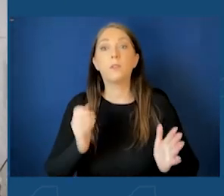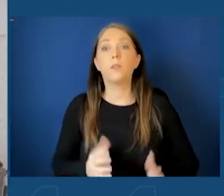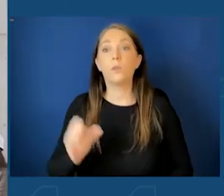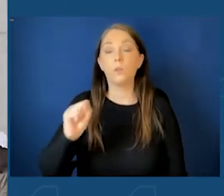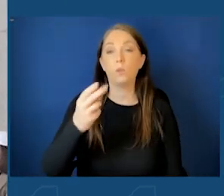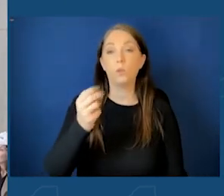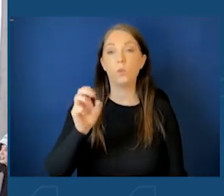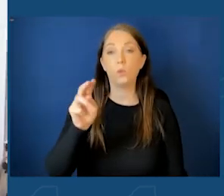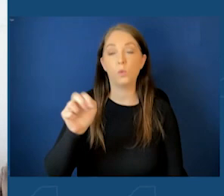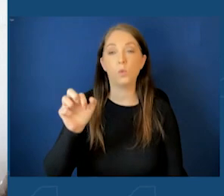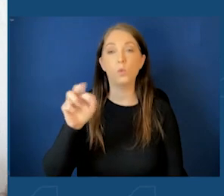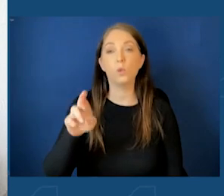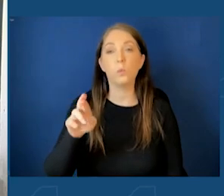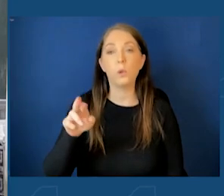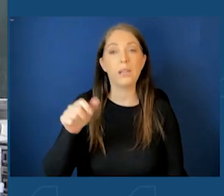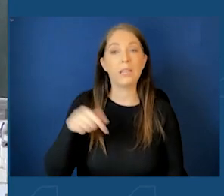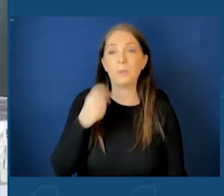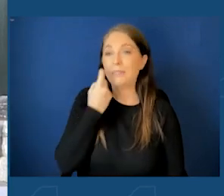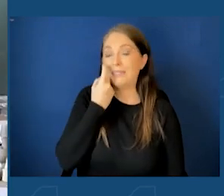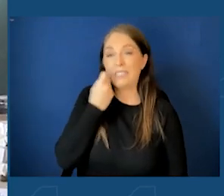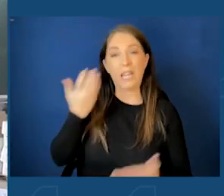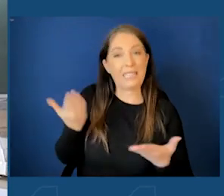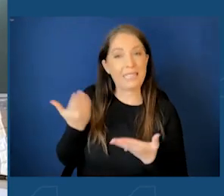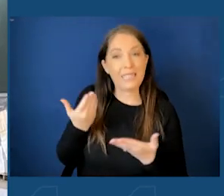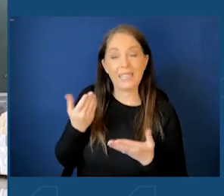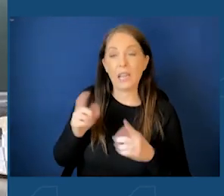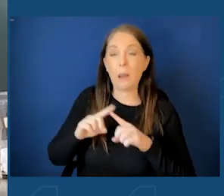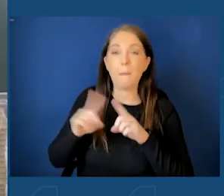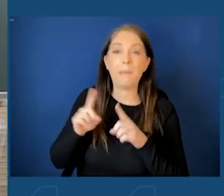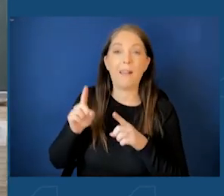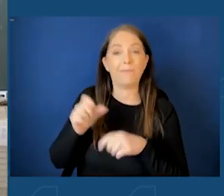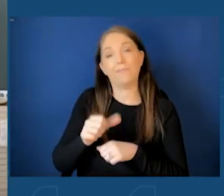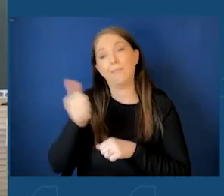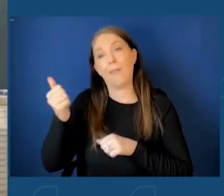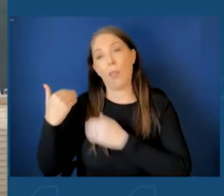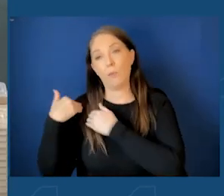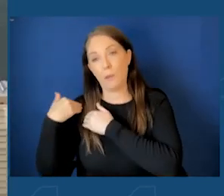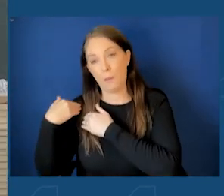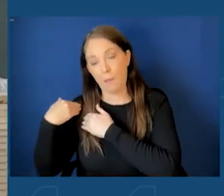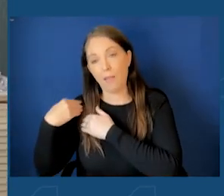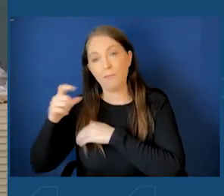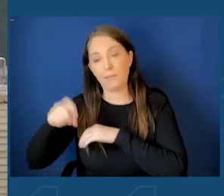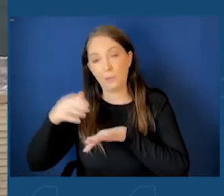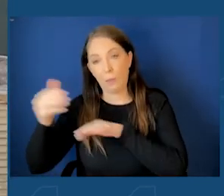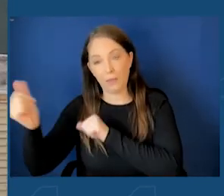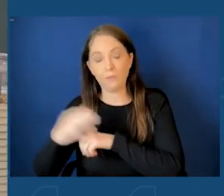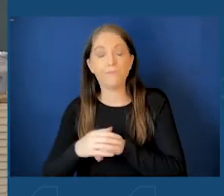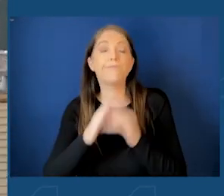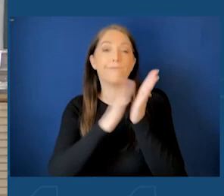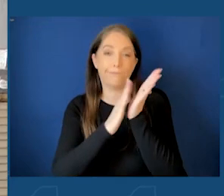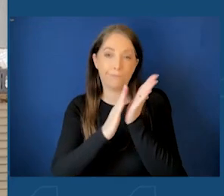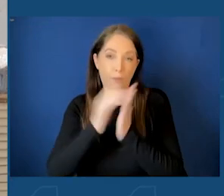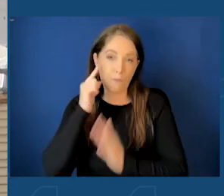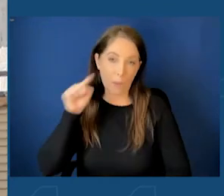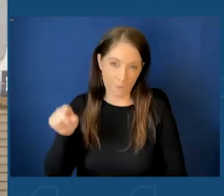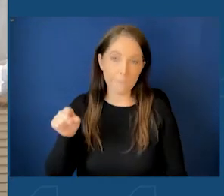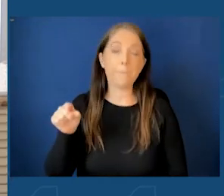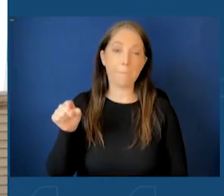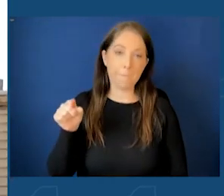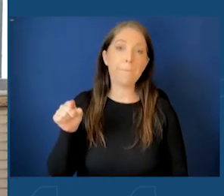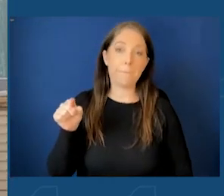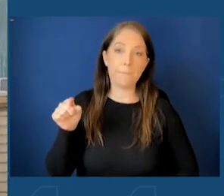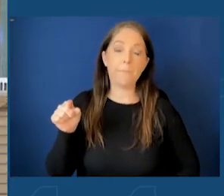with us for a minute earlier, who had another obligation. Let's give him a hand. He and